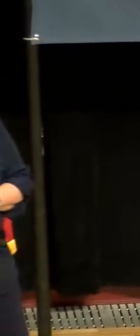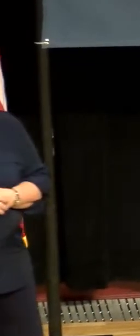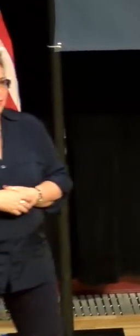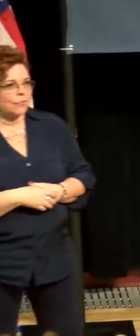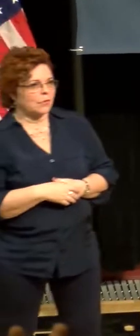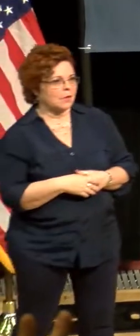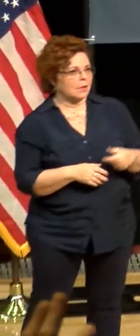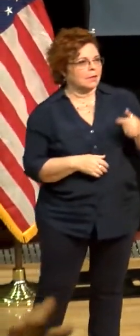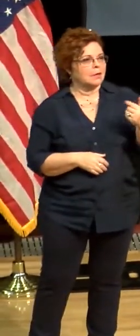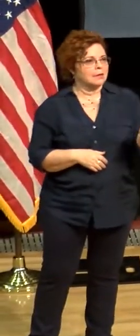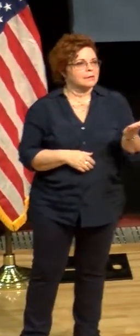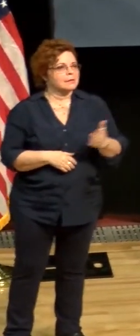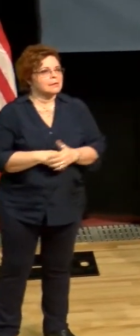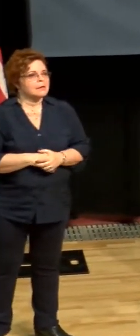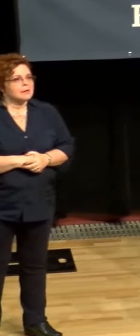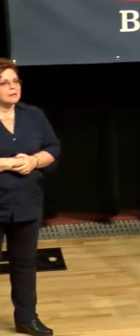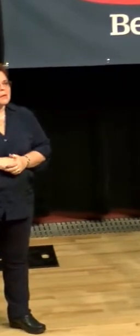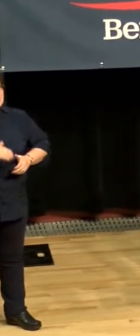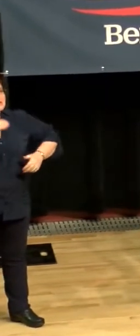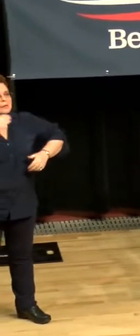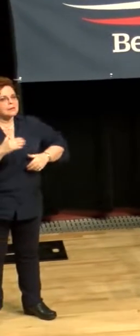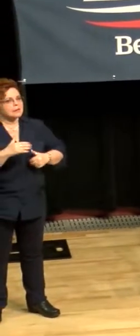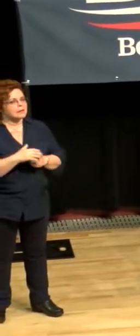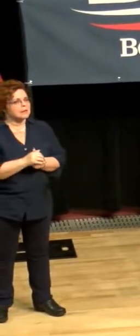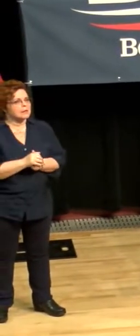Okay, gentleman right there, yeah.